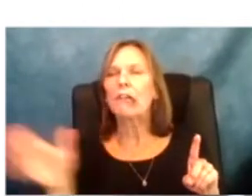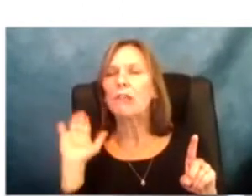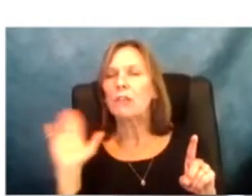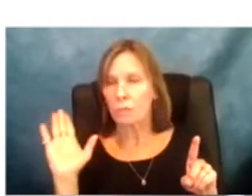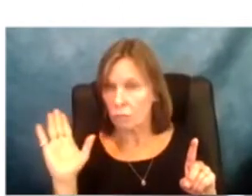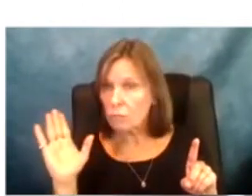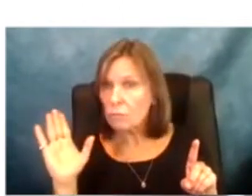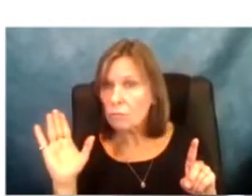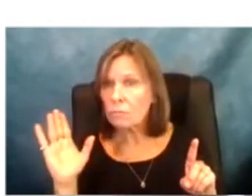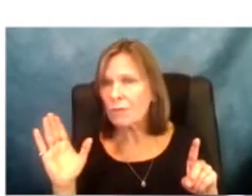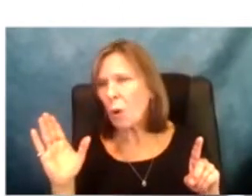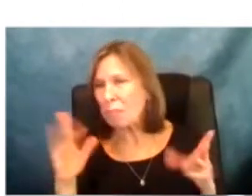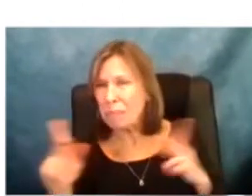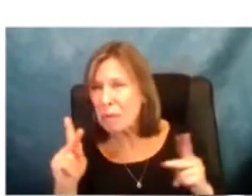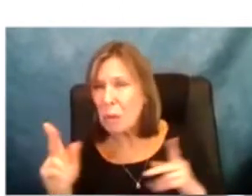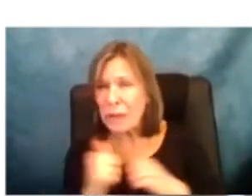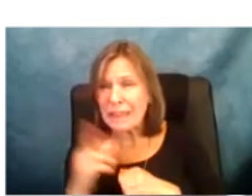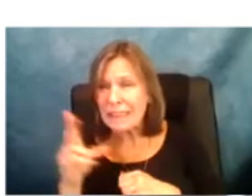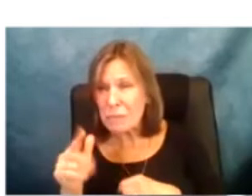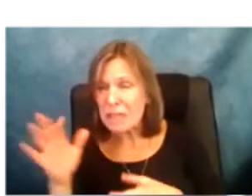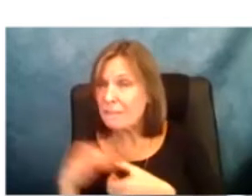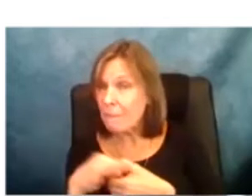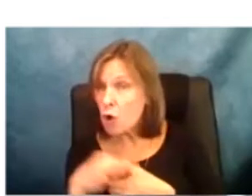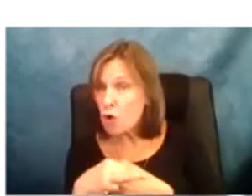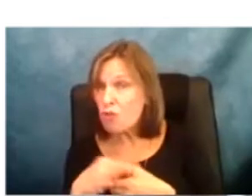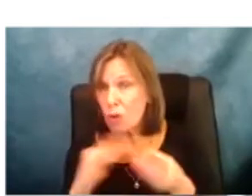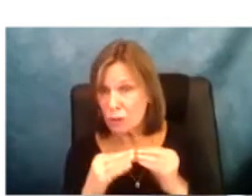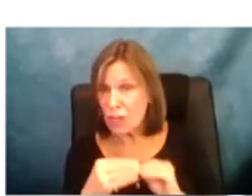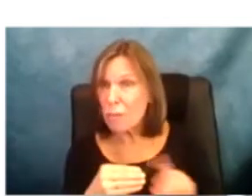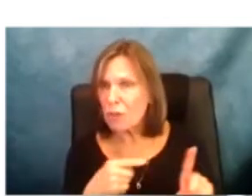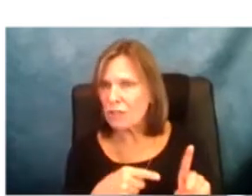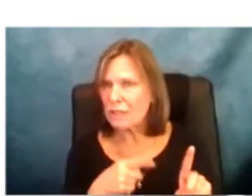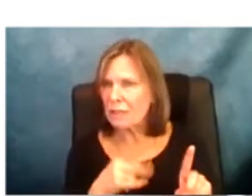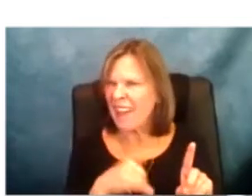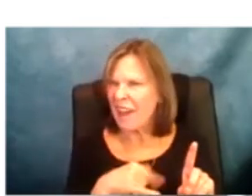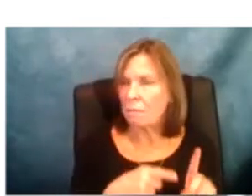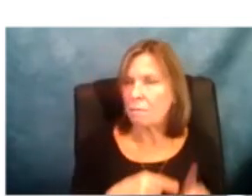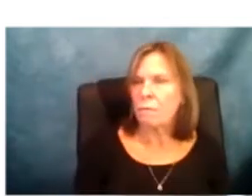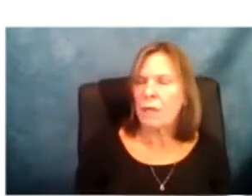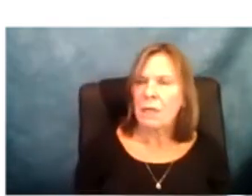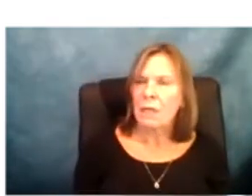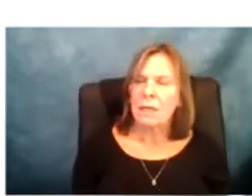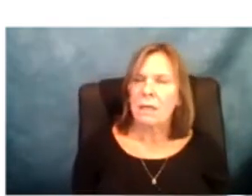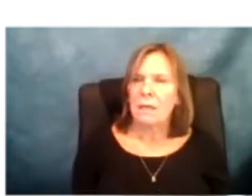disabilities vote from place to place. I just want to clarify. And